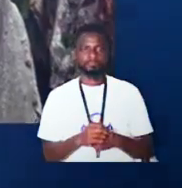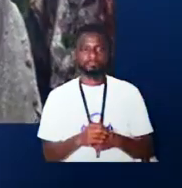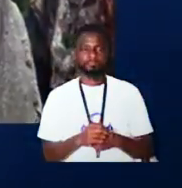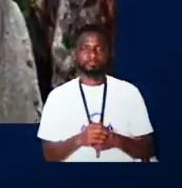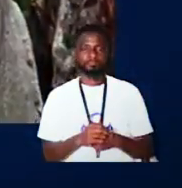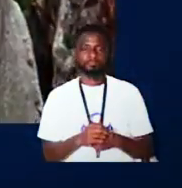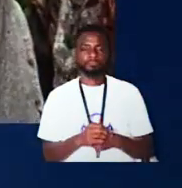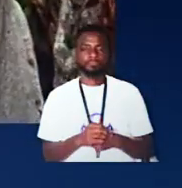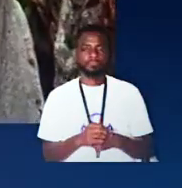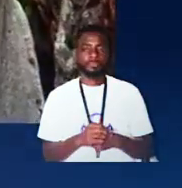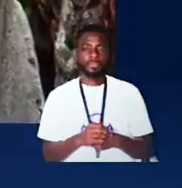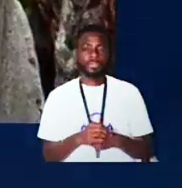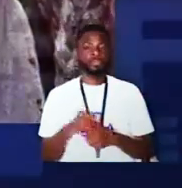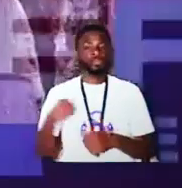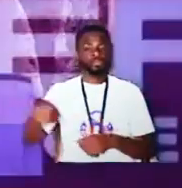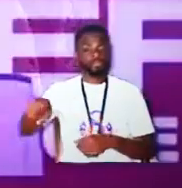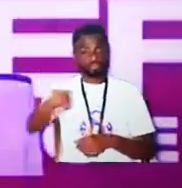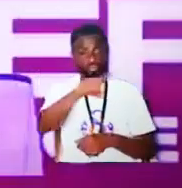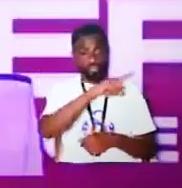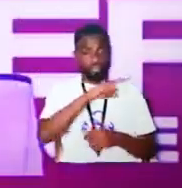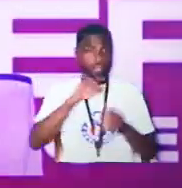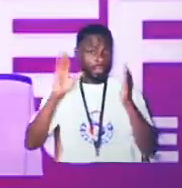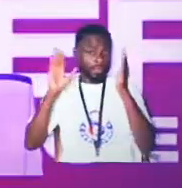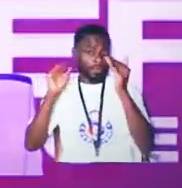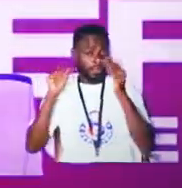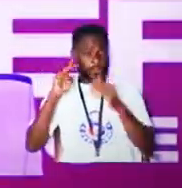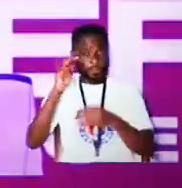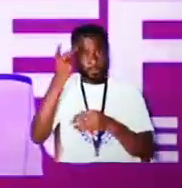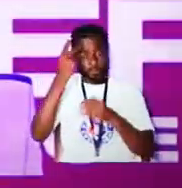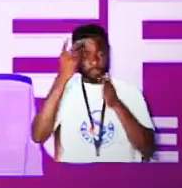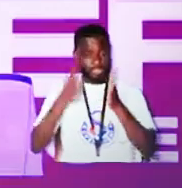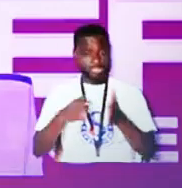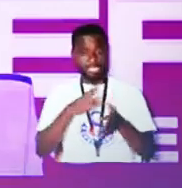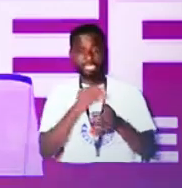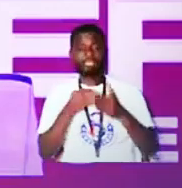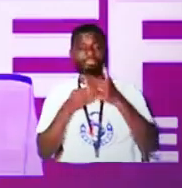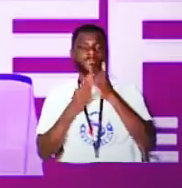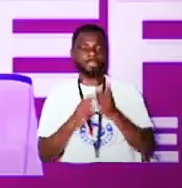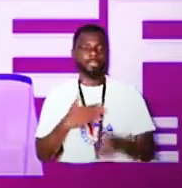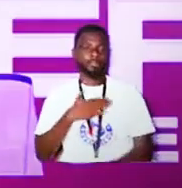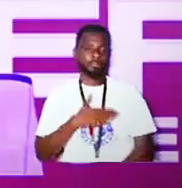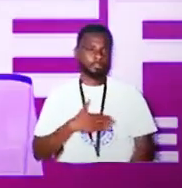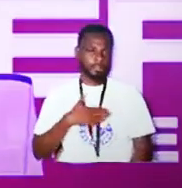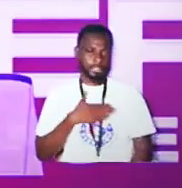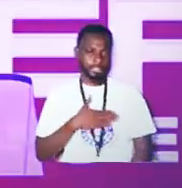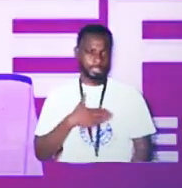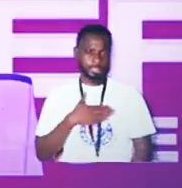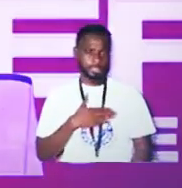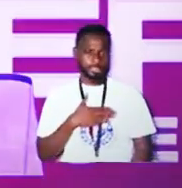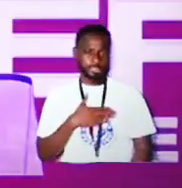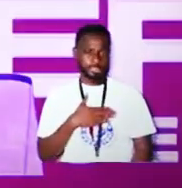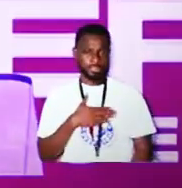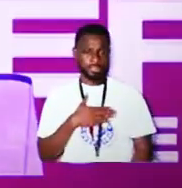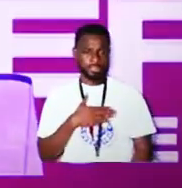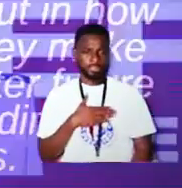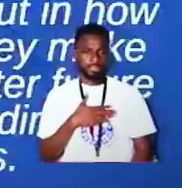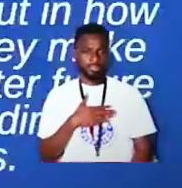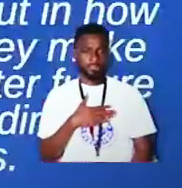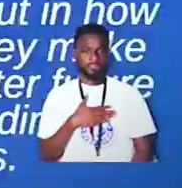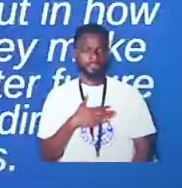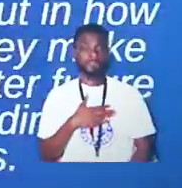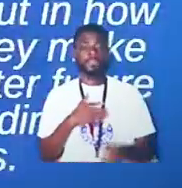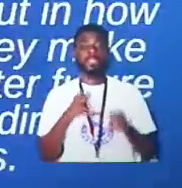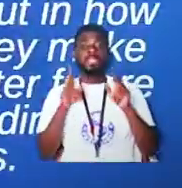To you, our aspiring politicians and leaders, please take this from me. A